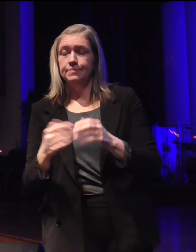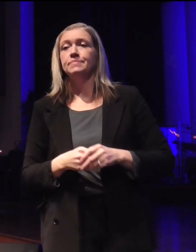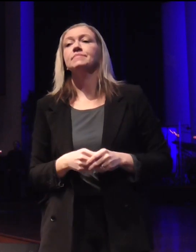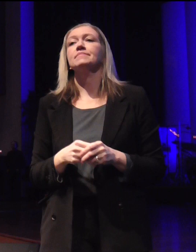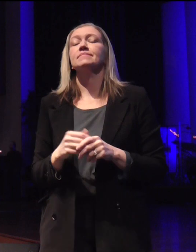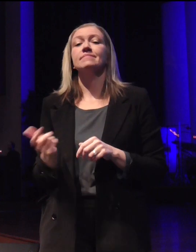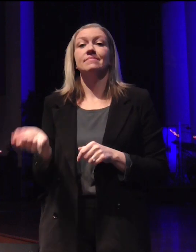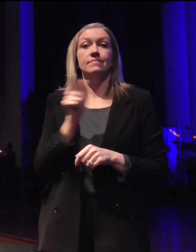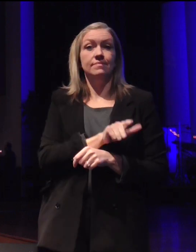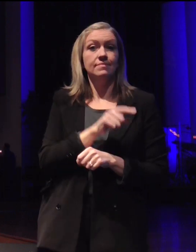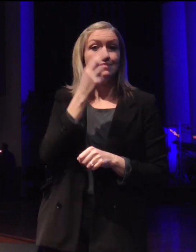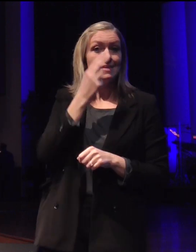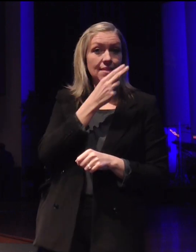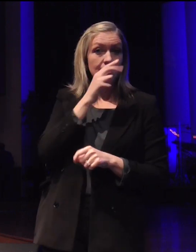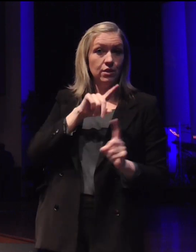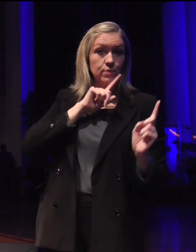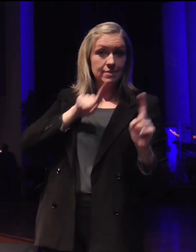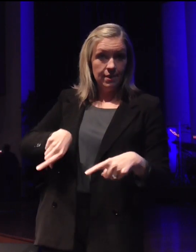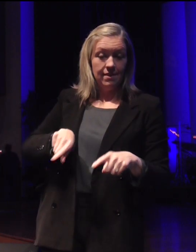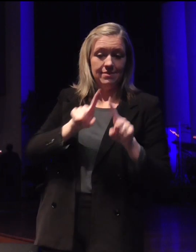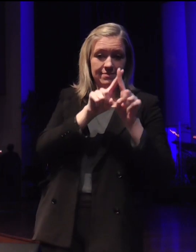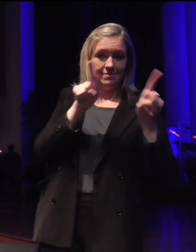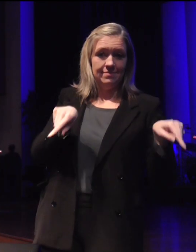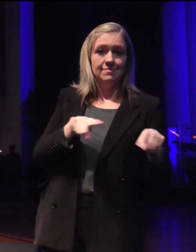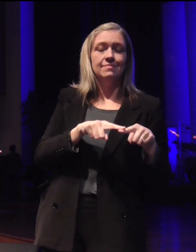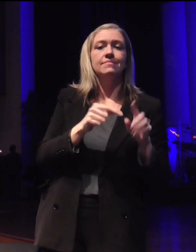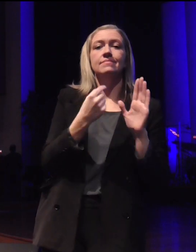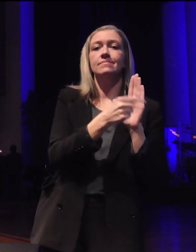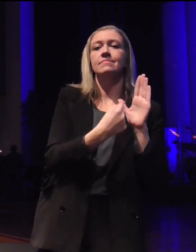So the Catholics responded by saying,